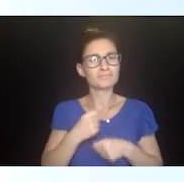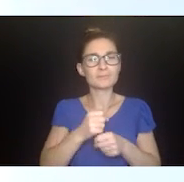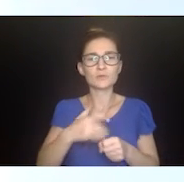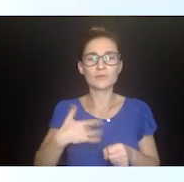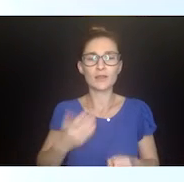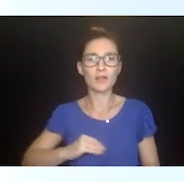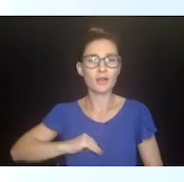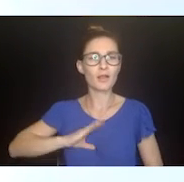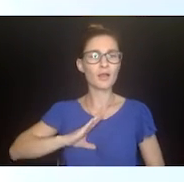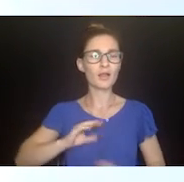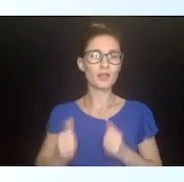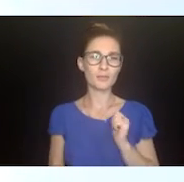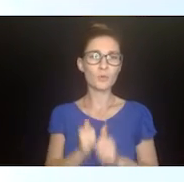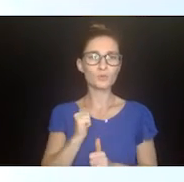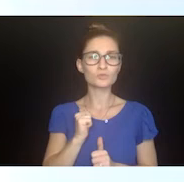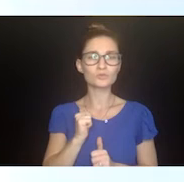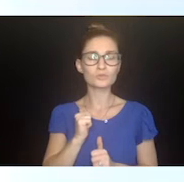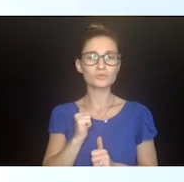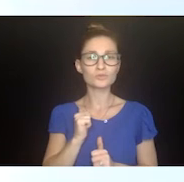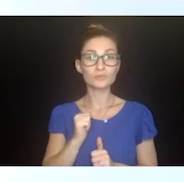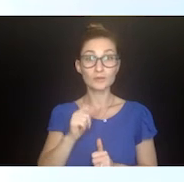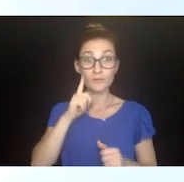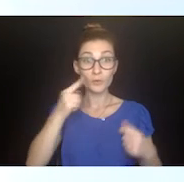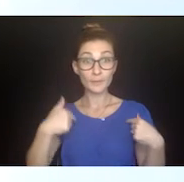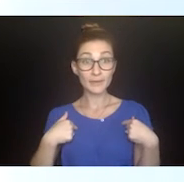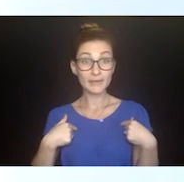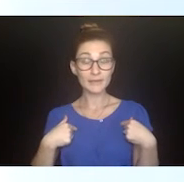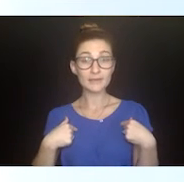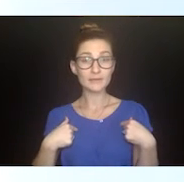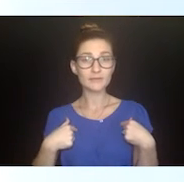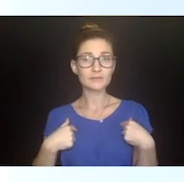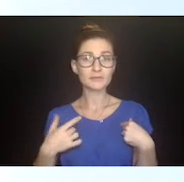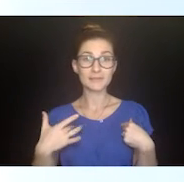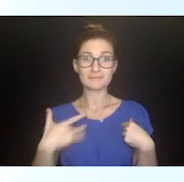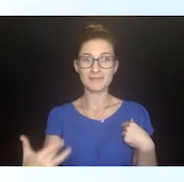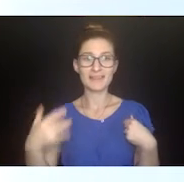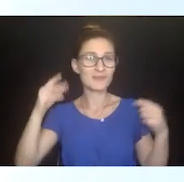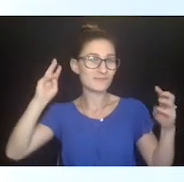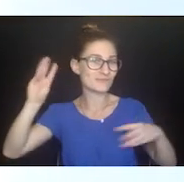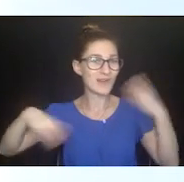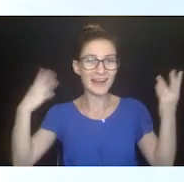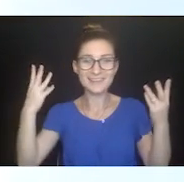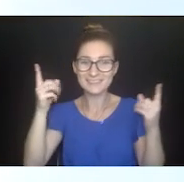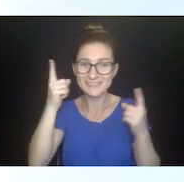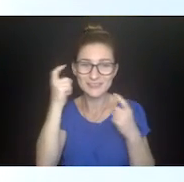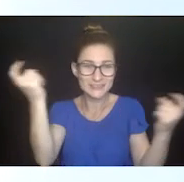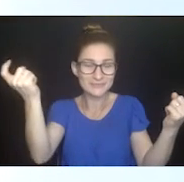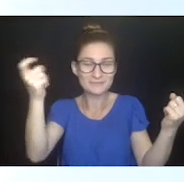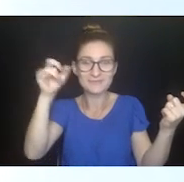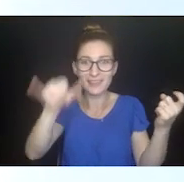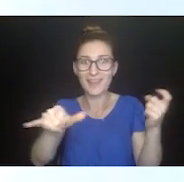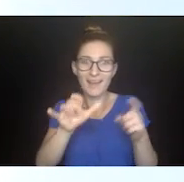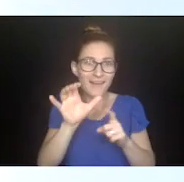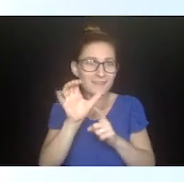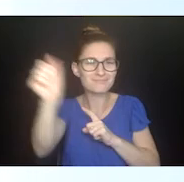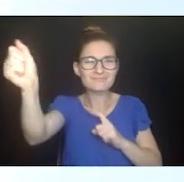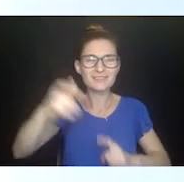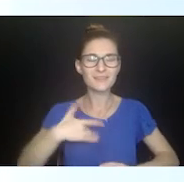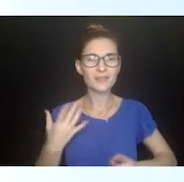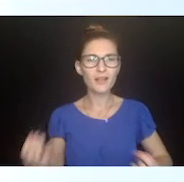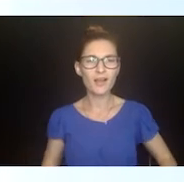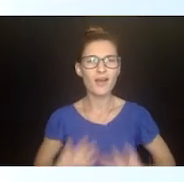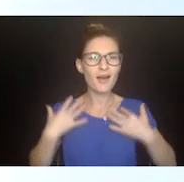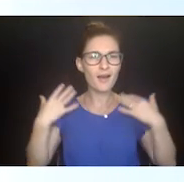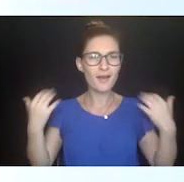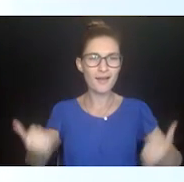dreams? Up to you. For me, it's always been the wildest dreams, because they make me